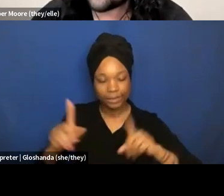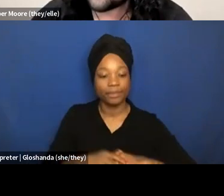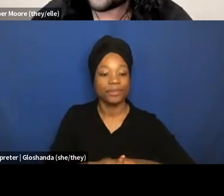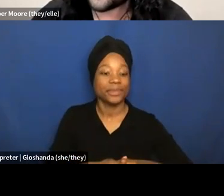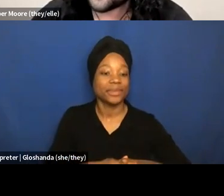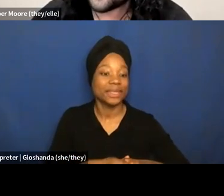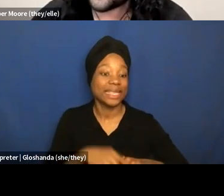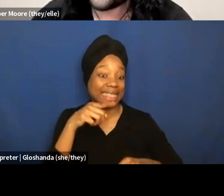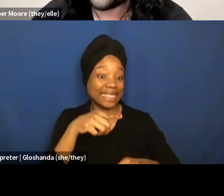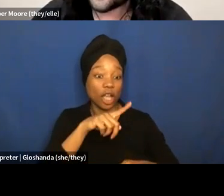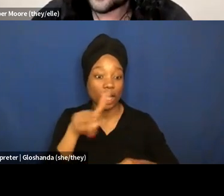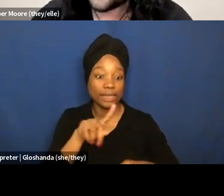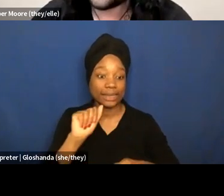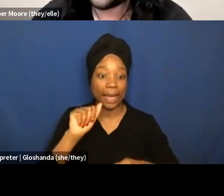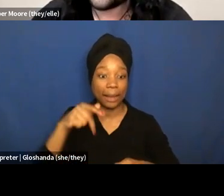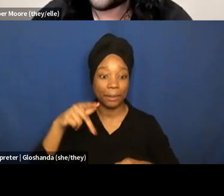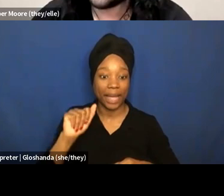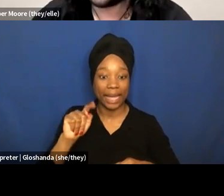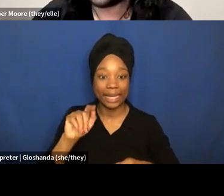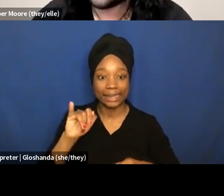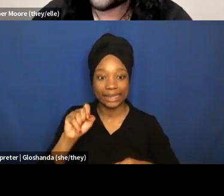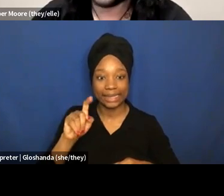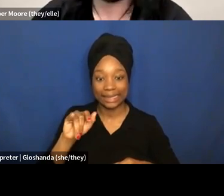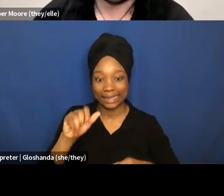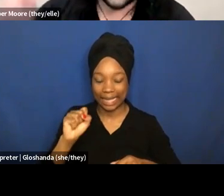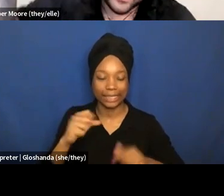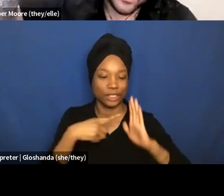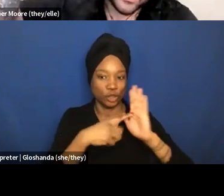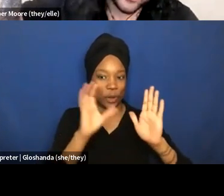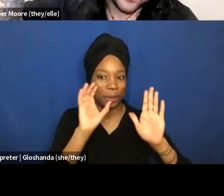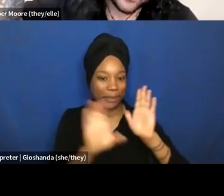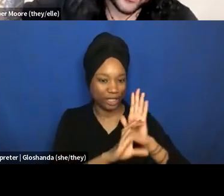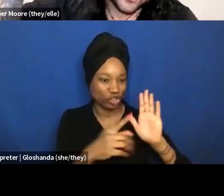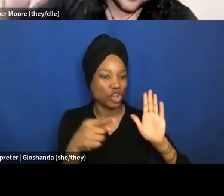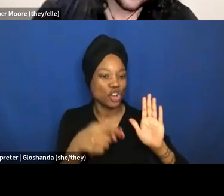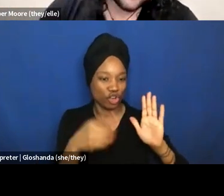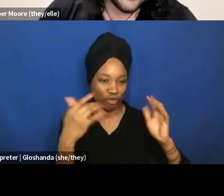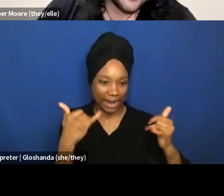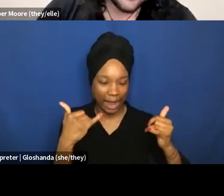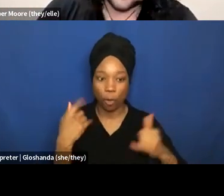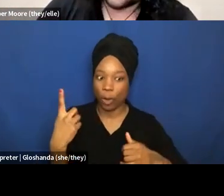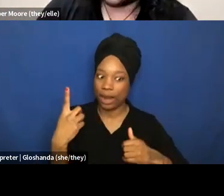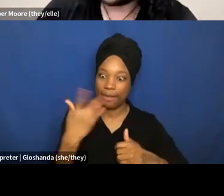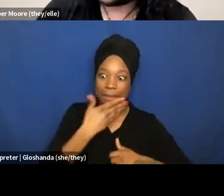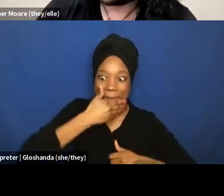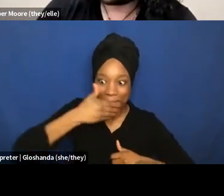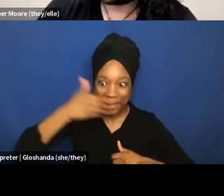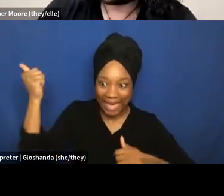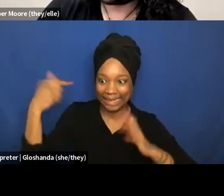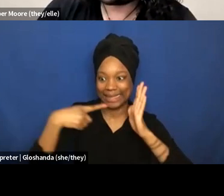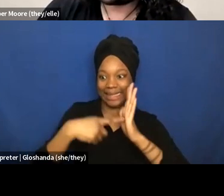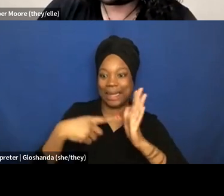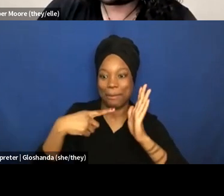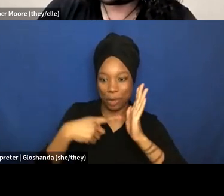the Zapatistas. So bringing up a photo of them right now, one of the most tremendous examples